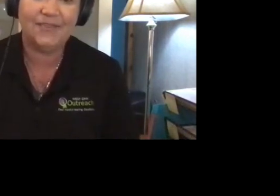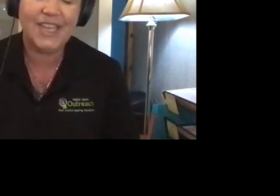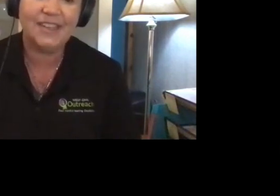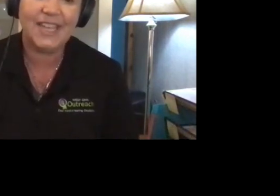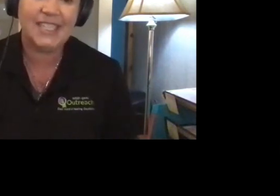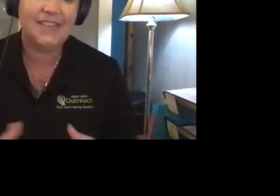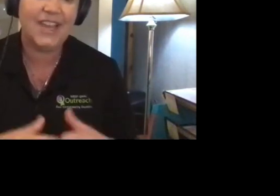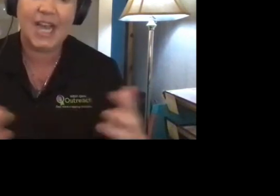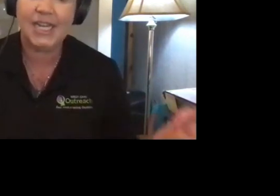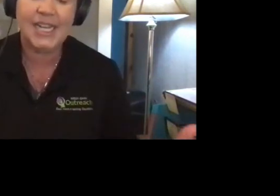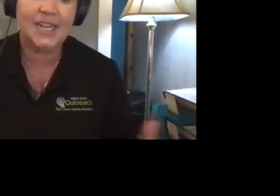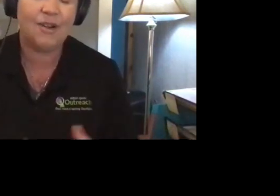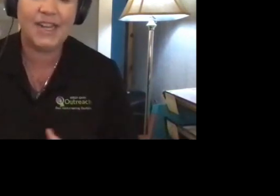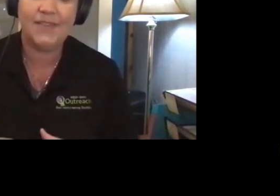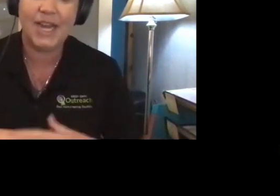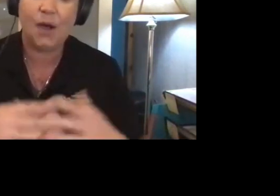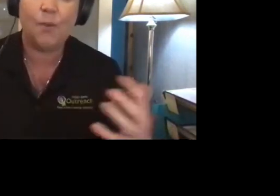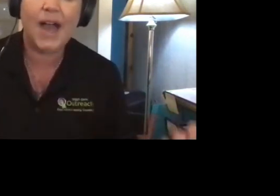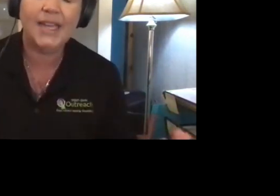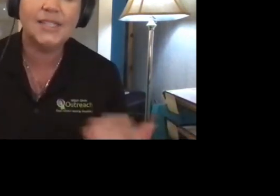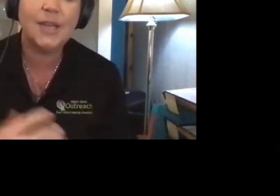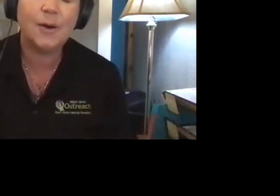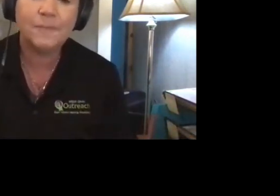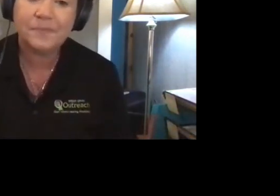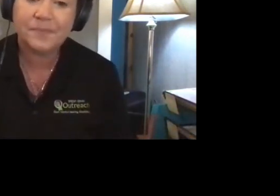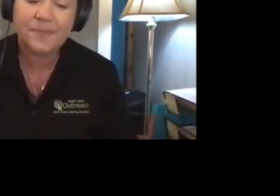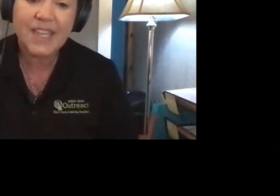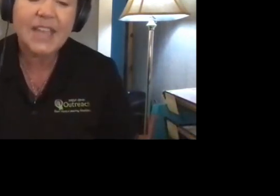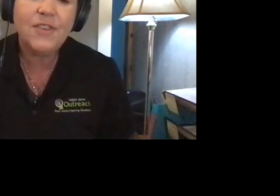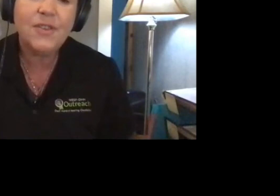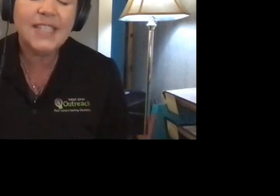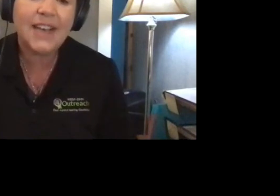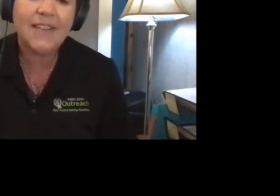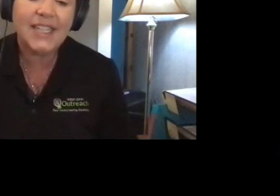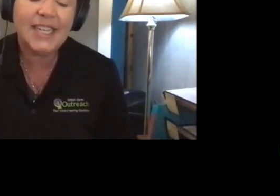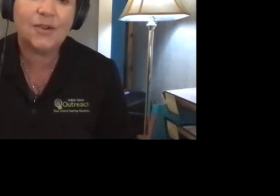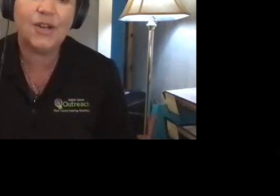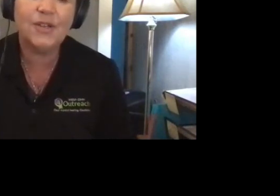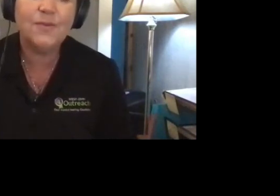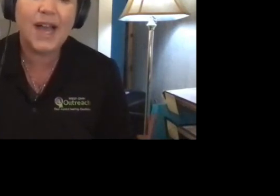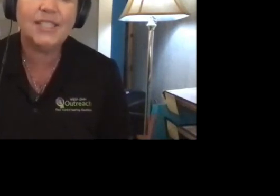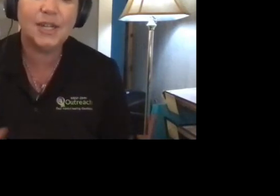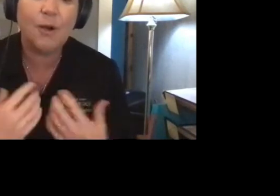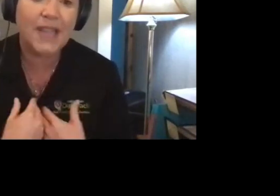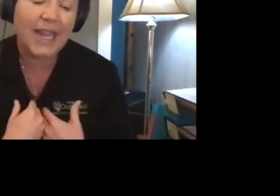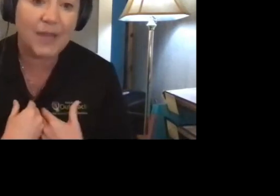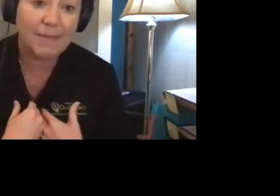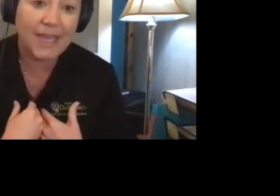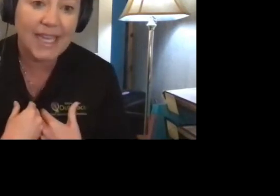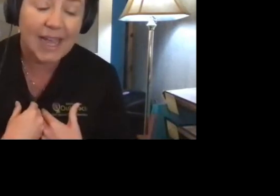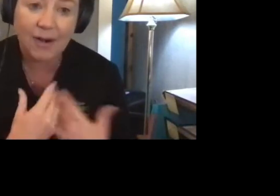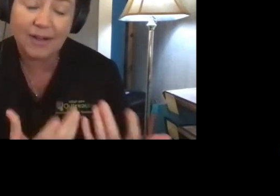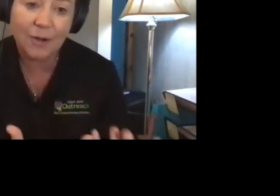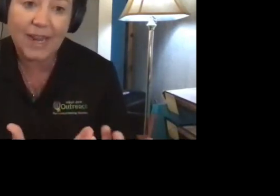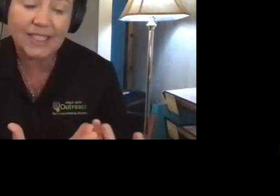professionals feel is even a need or even a want. So if you guys have ideas or you want to co-plan with